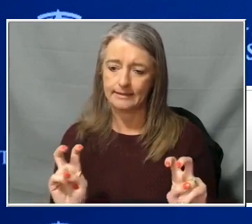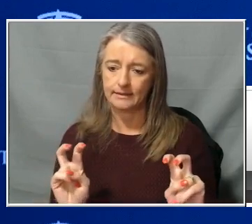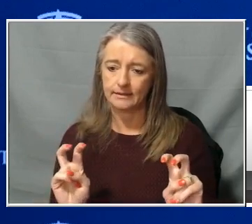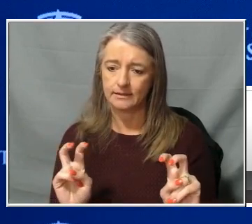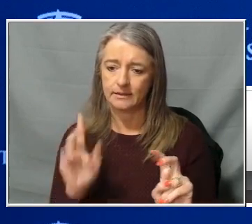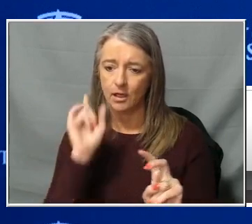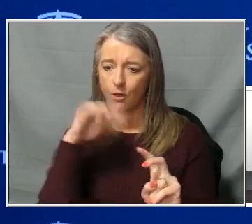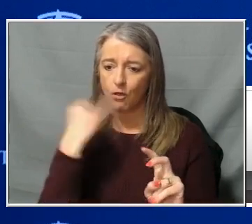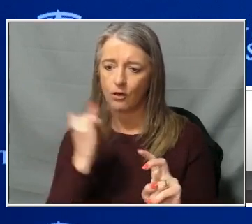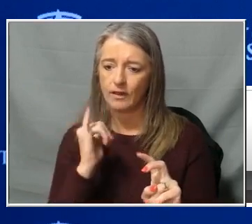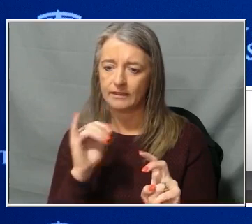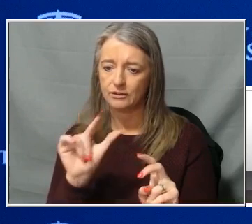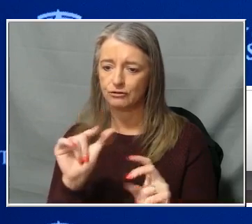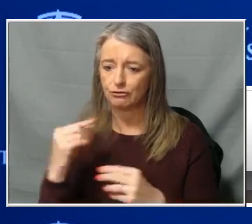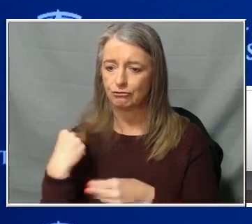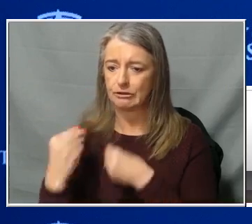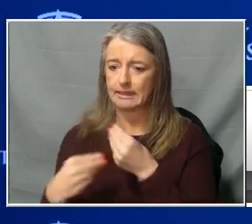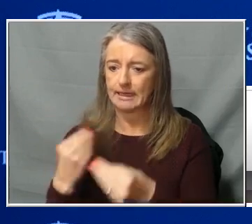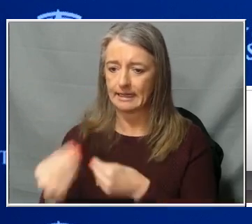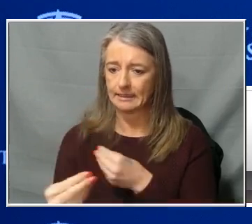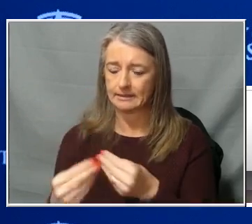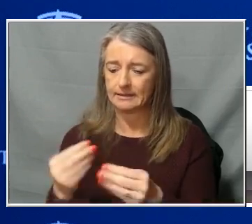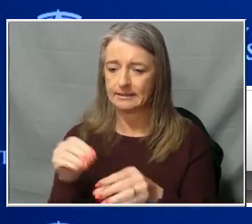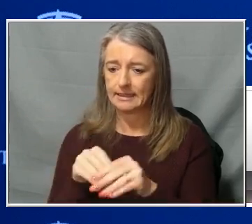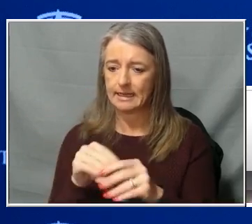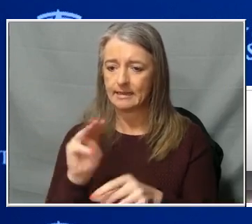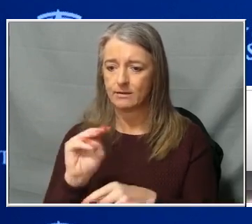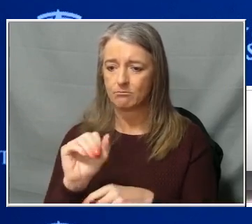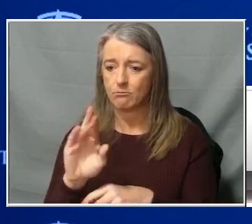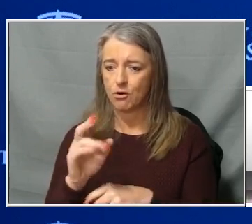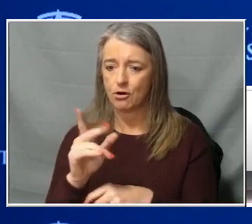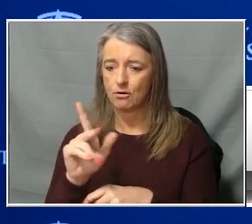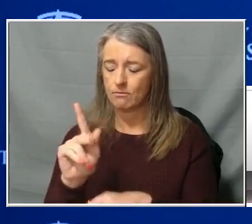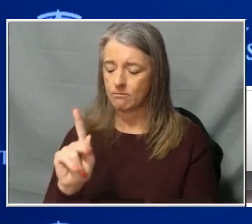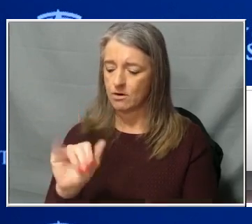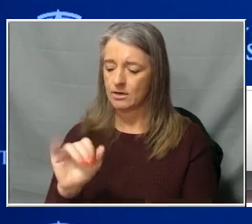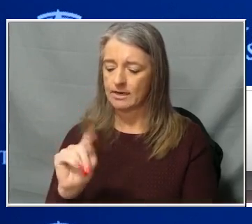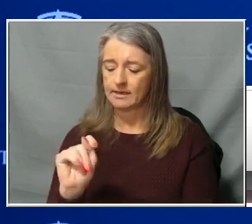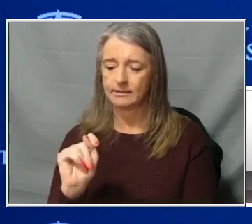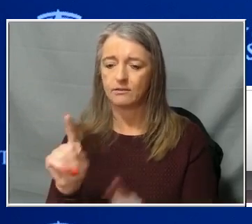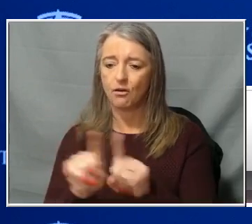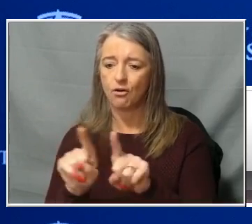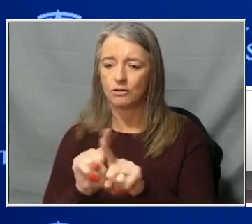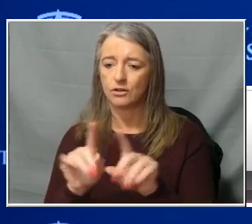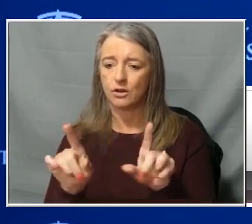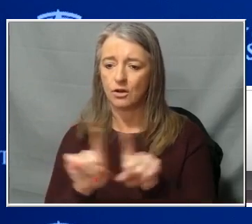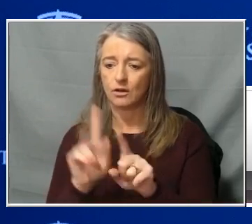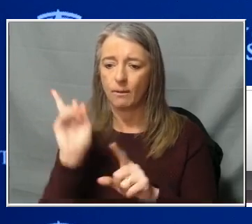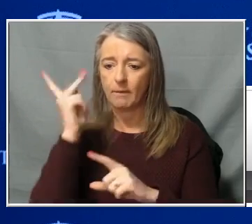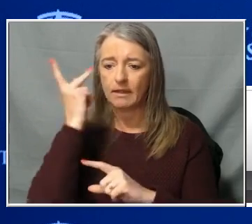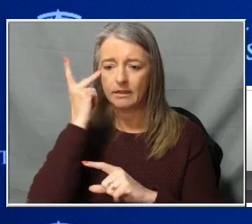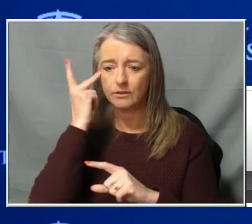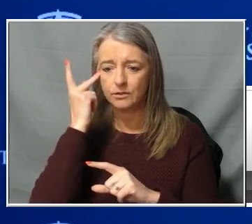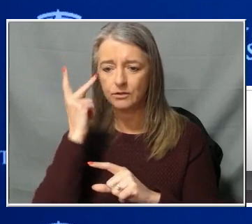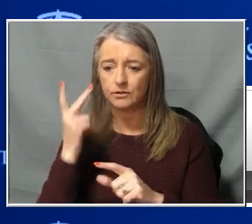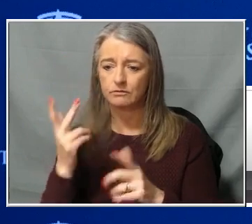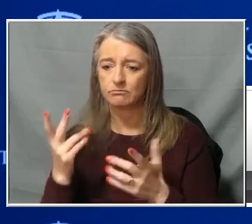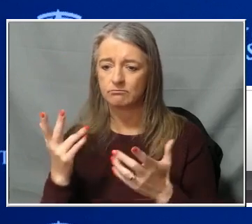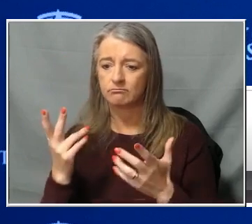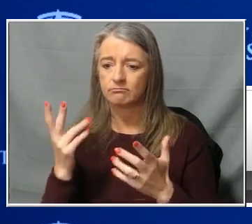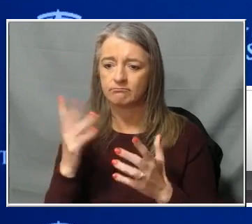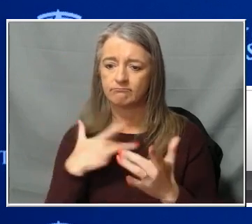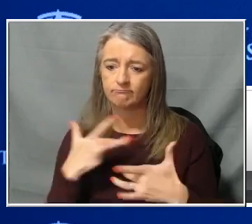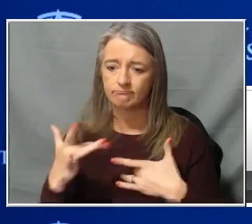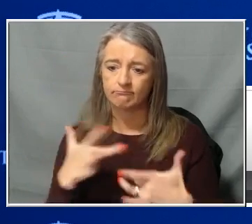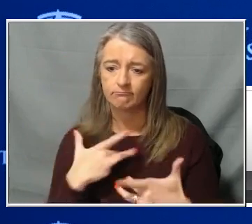looking like these genetic sequences were taken in the market. There also obviously are political ramifications and political